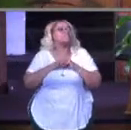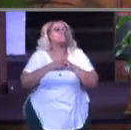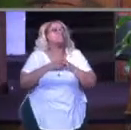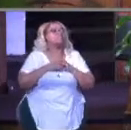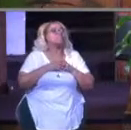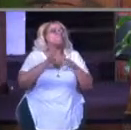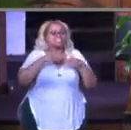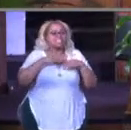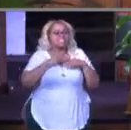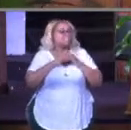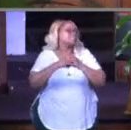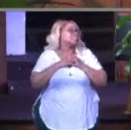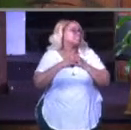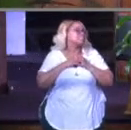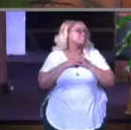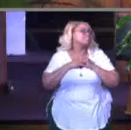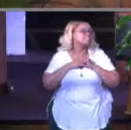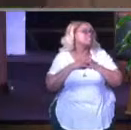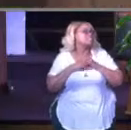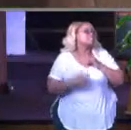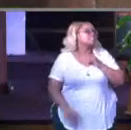Receive. Receive.